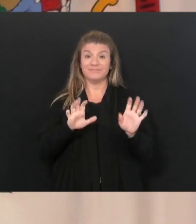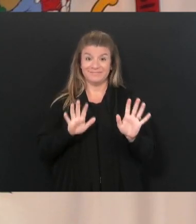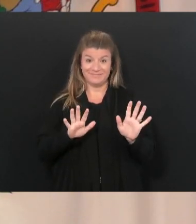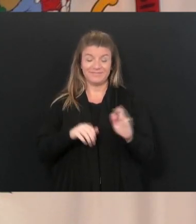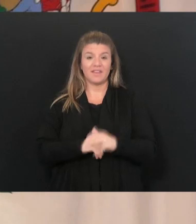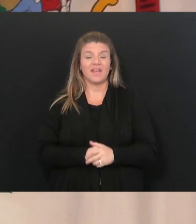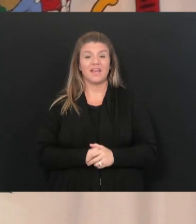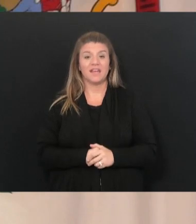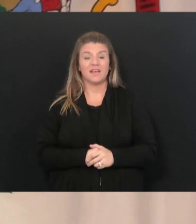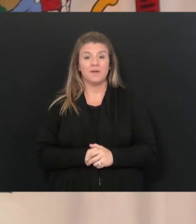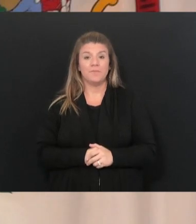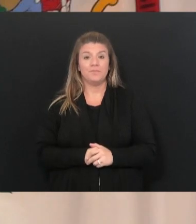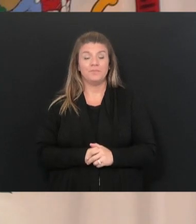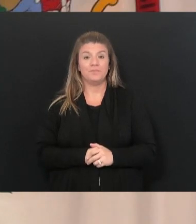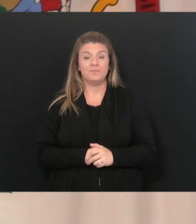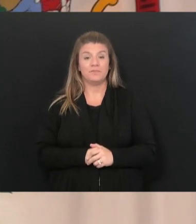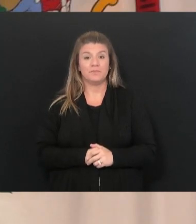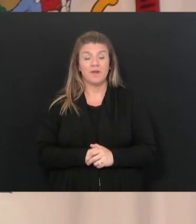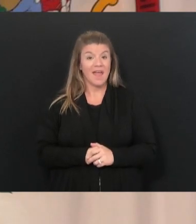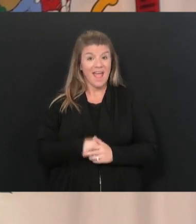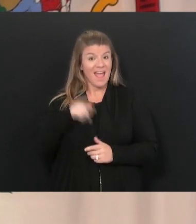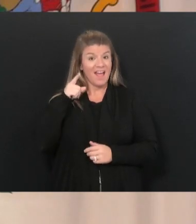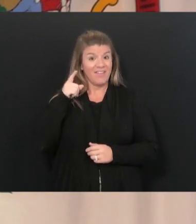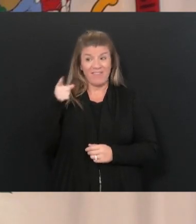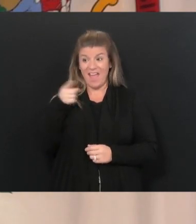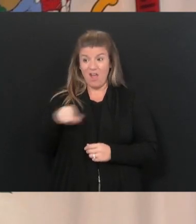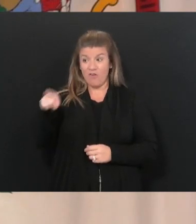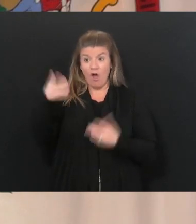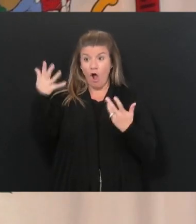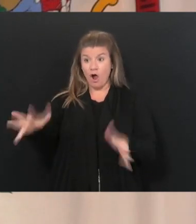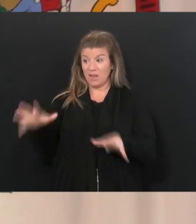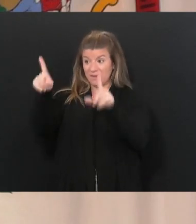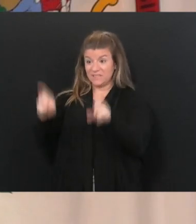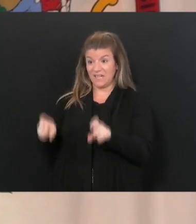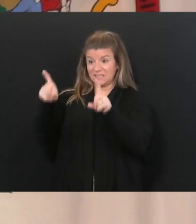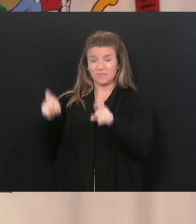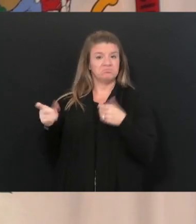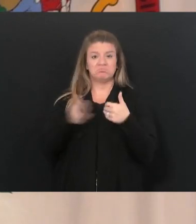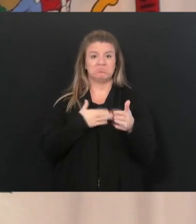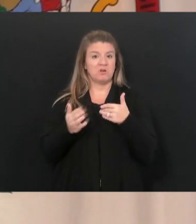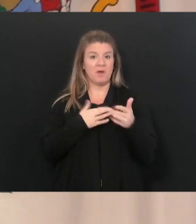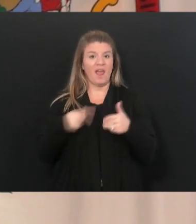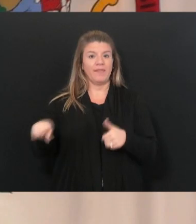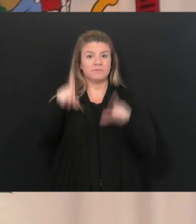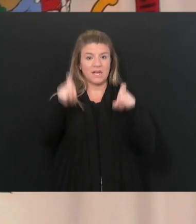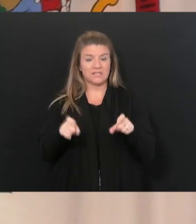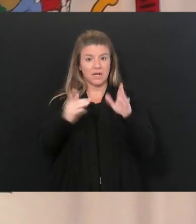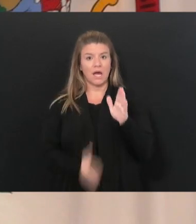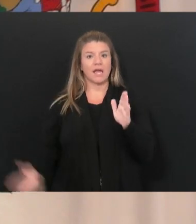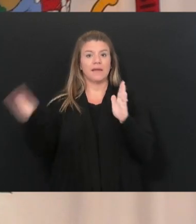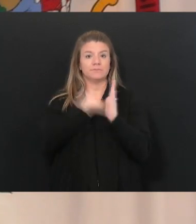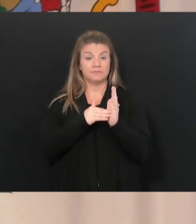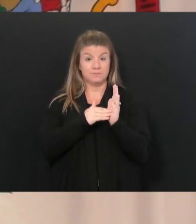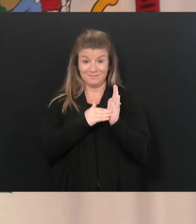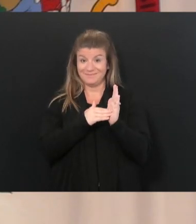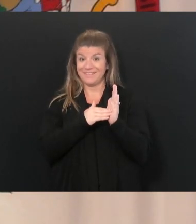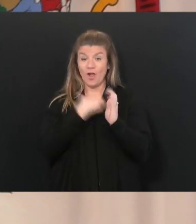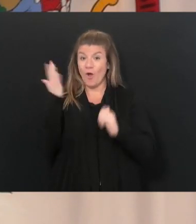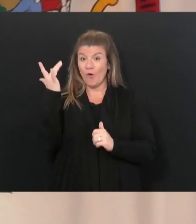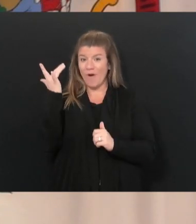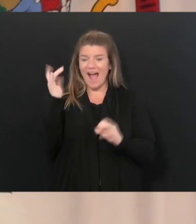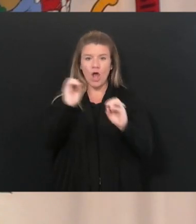then, even if we have already tested these folks, I want them retested. So there will be